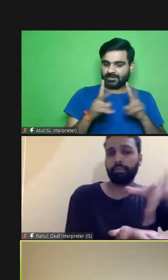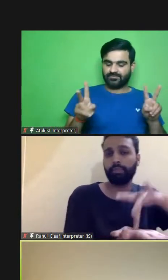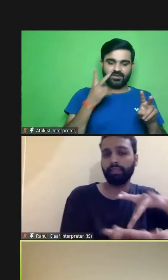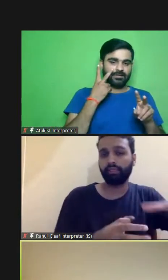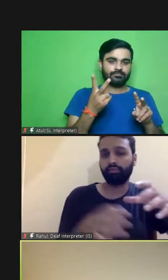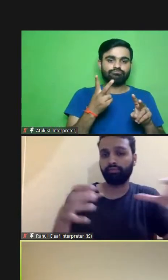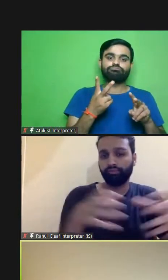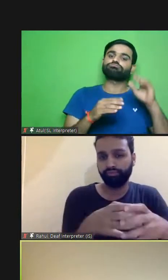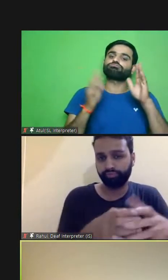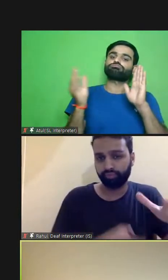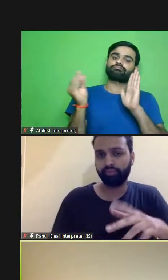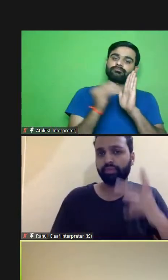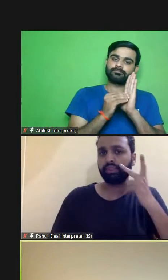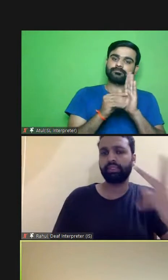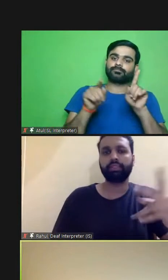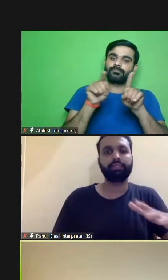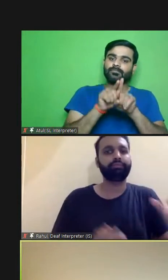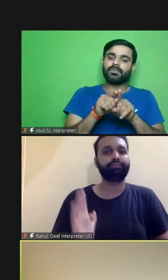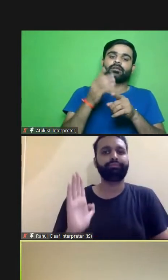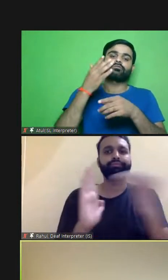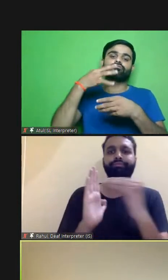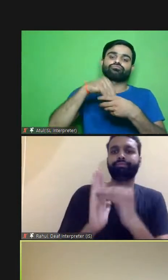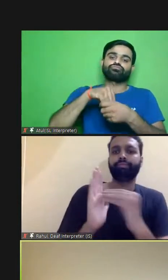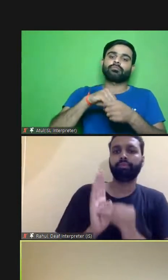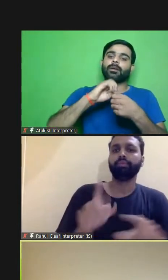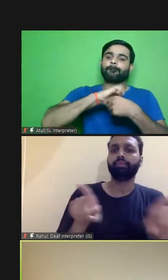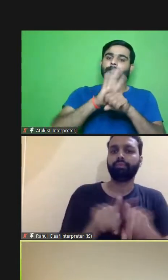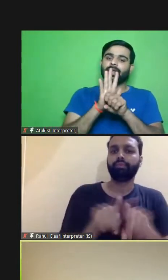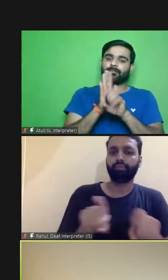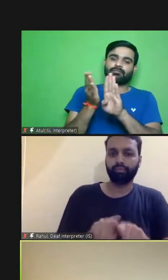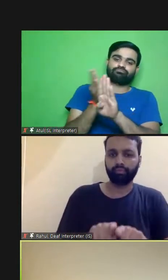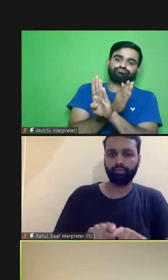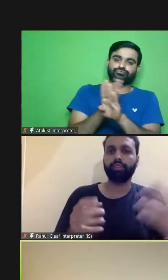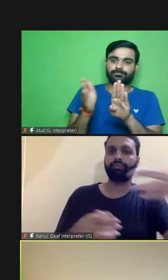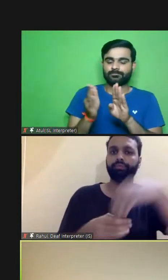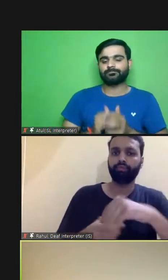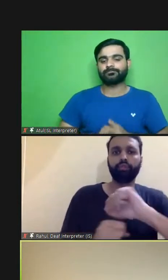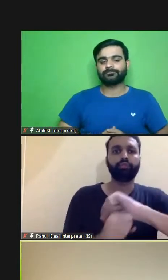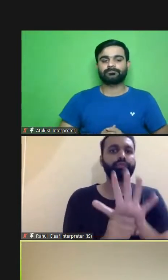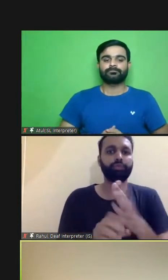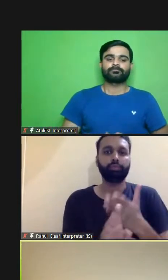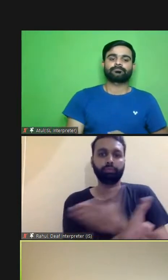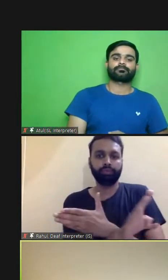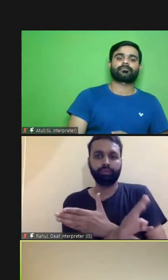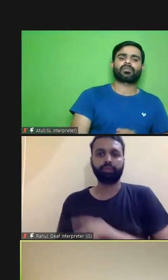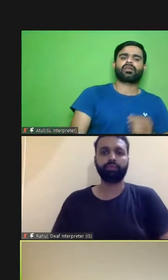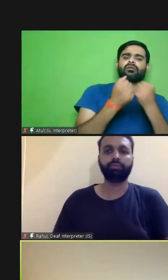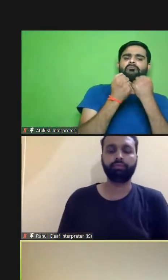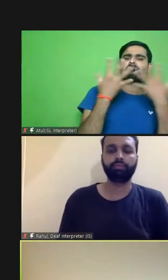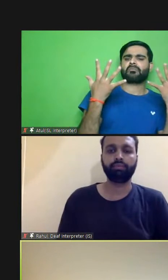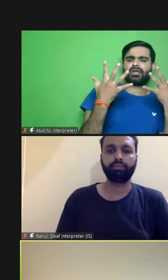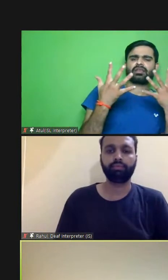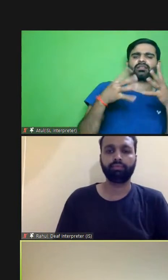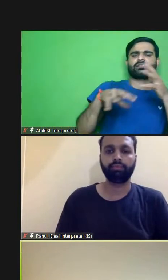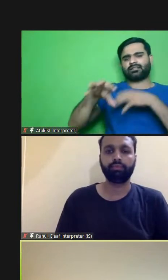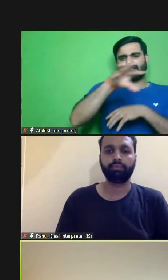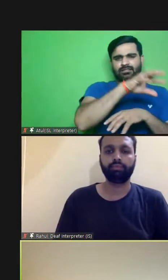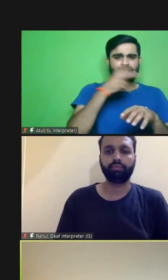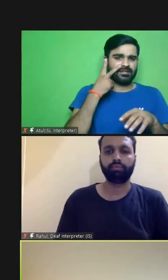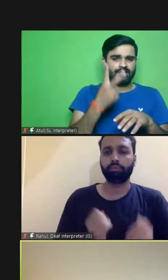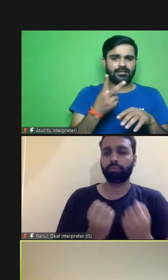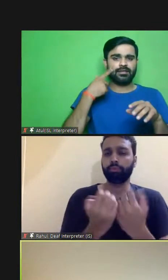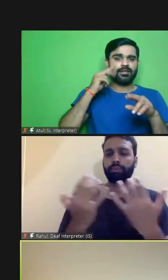insecurity there as a cause of the COVID pandemic. In many contexts, when you drill down in the data, the